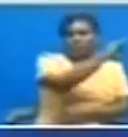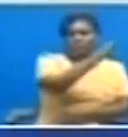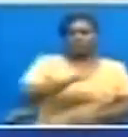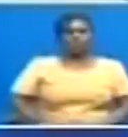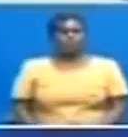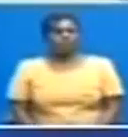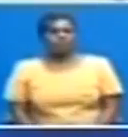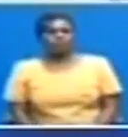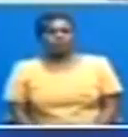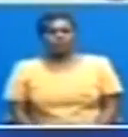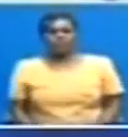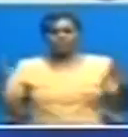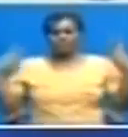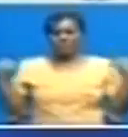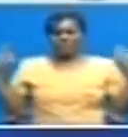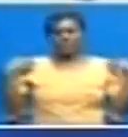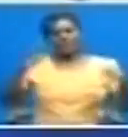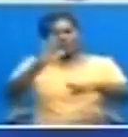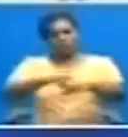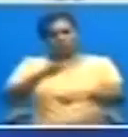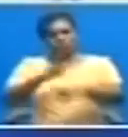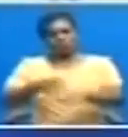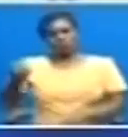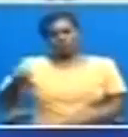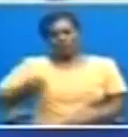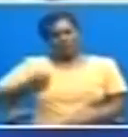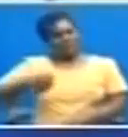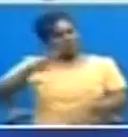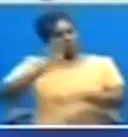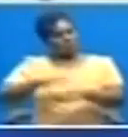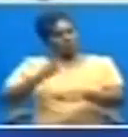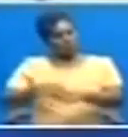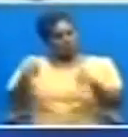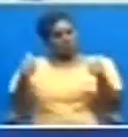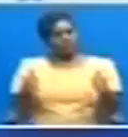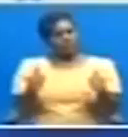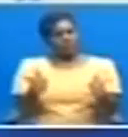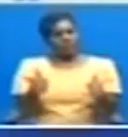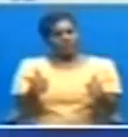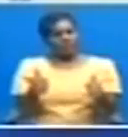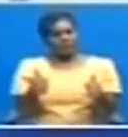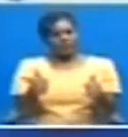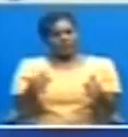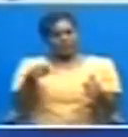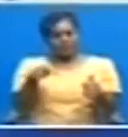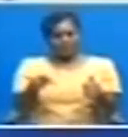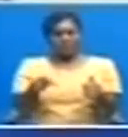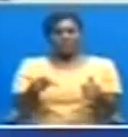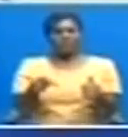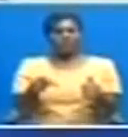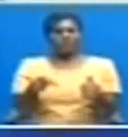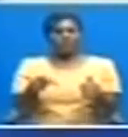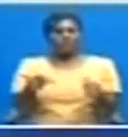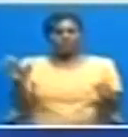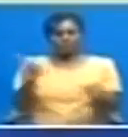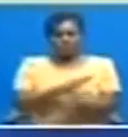The preparations are good. The girls, the ladies are doing well. and they've worked out, and I think we are almost getting to our